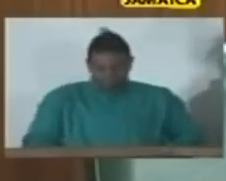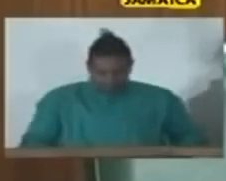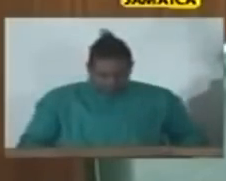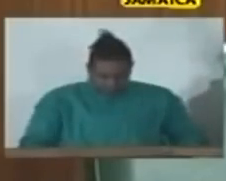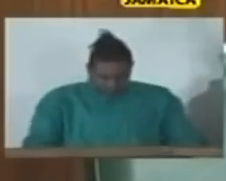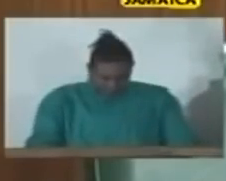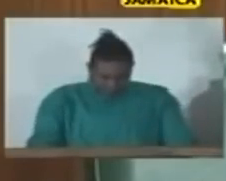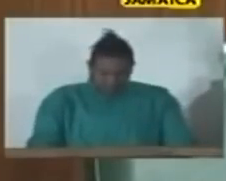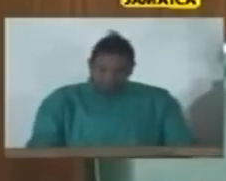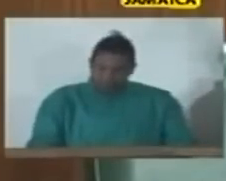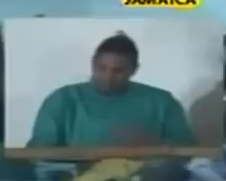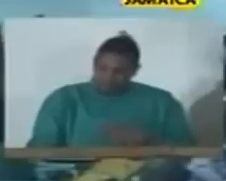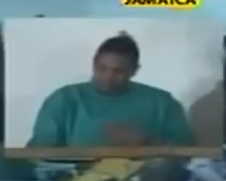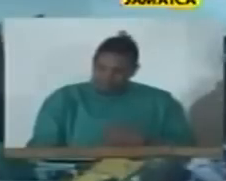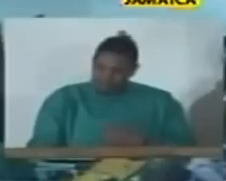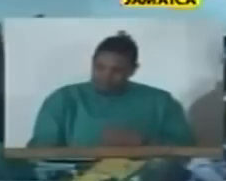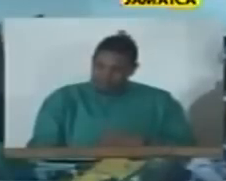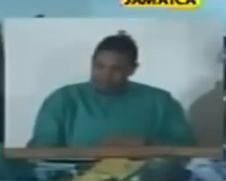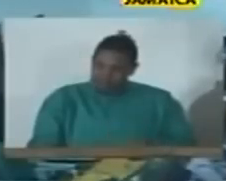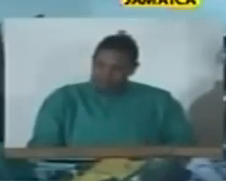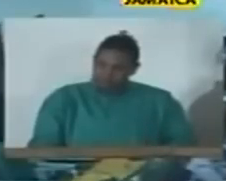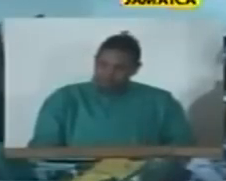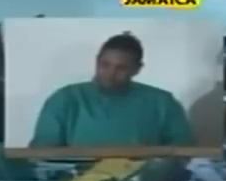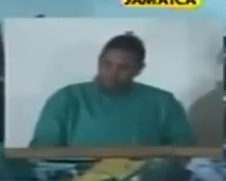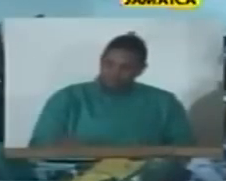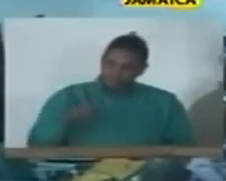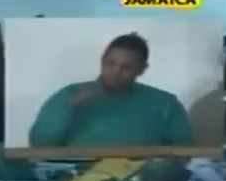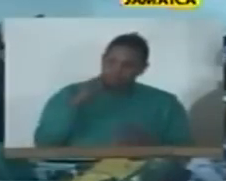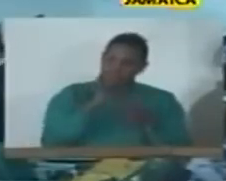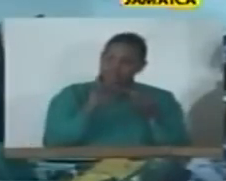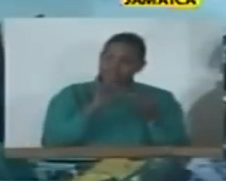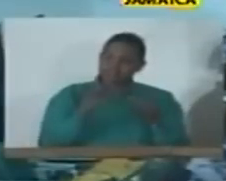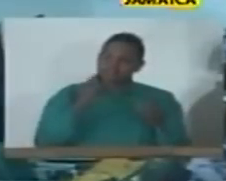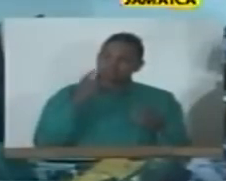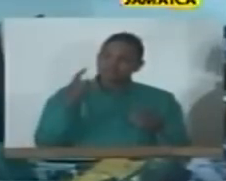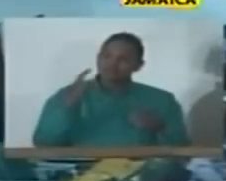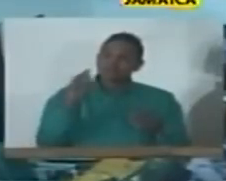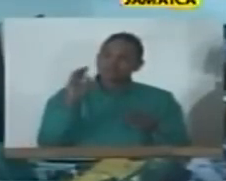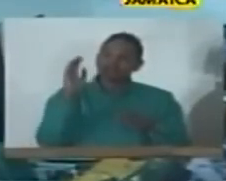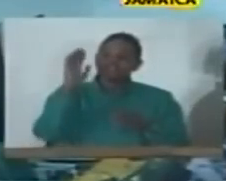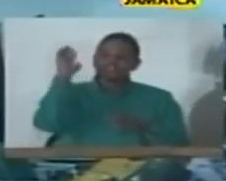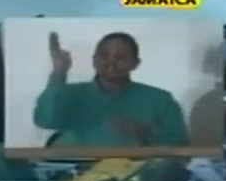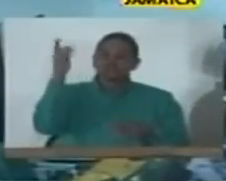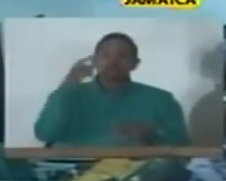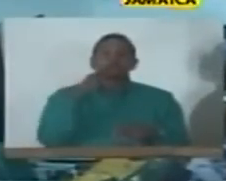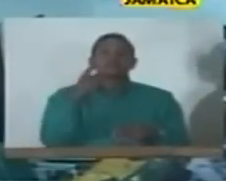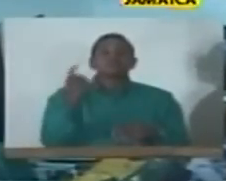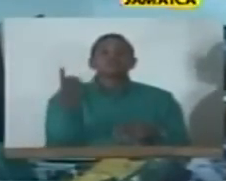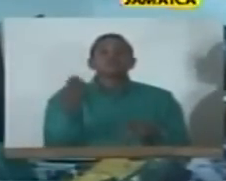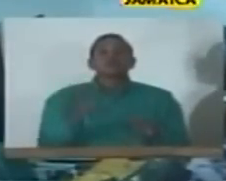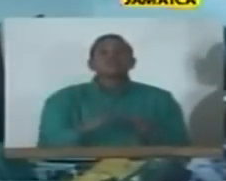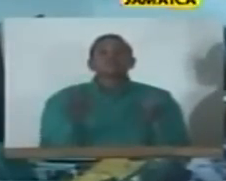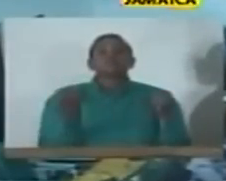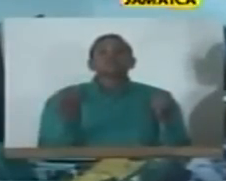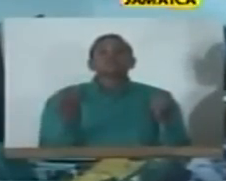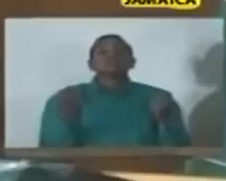Mr. President, the statement by the gentleman makes it seem as if something has been breached. The minister said that we're investigating